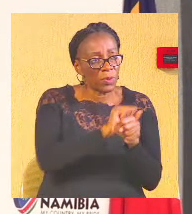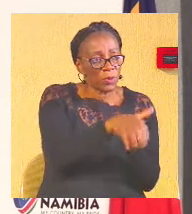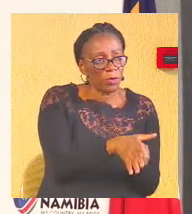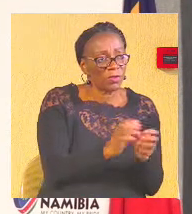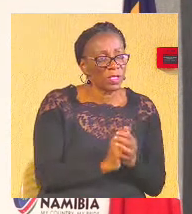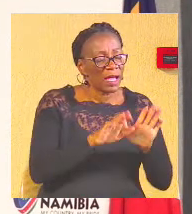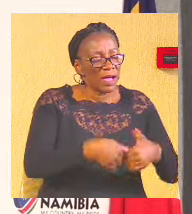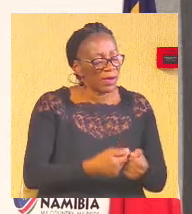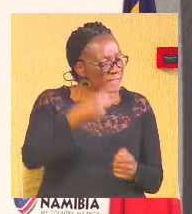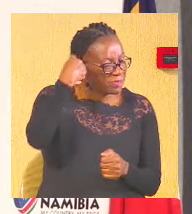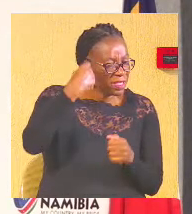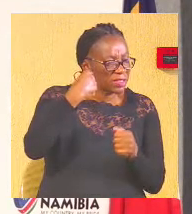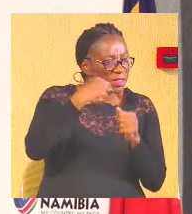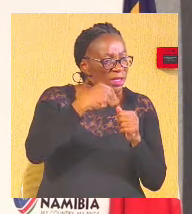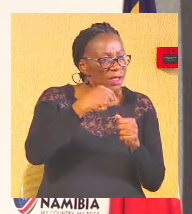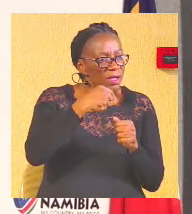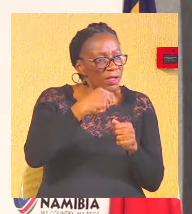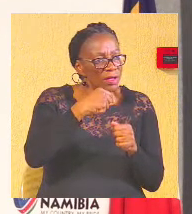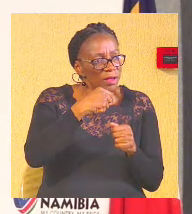ministry actually doing?